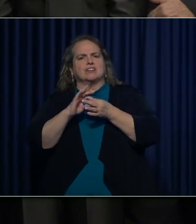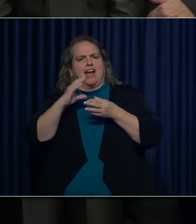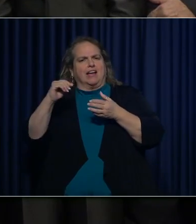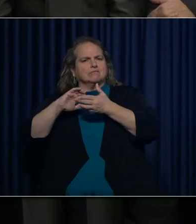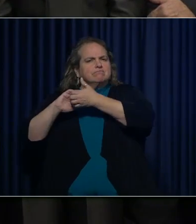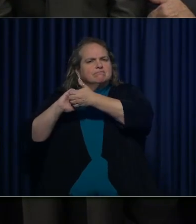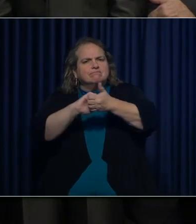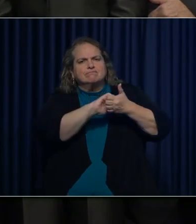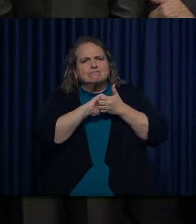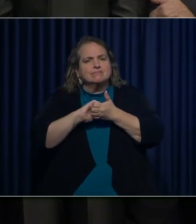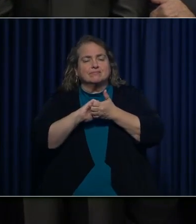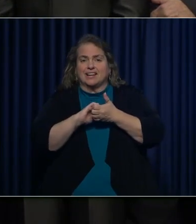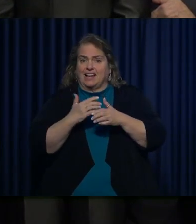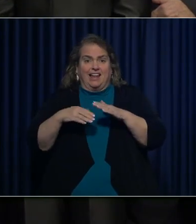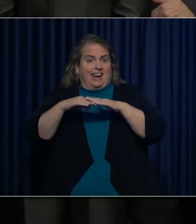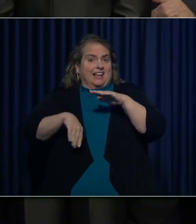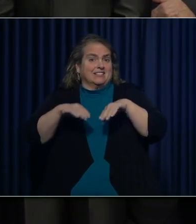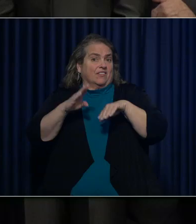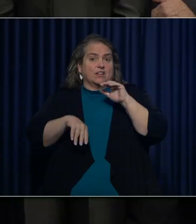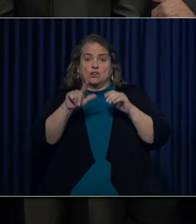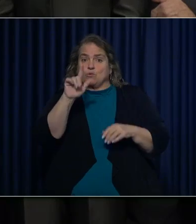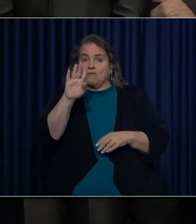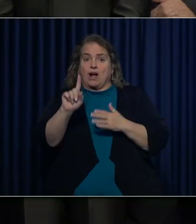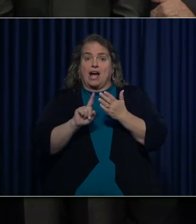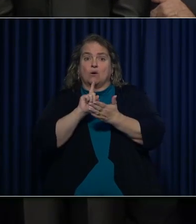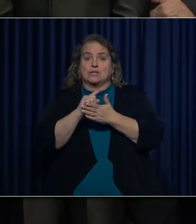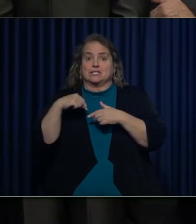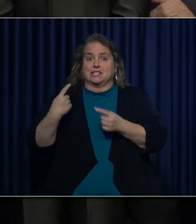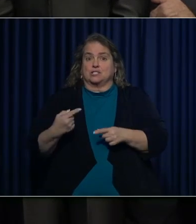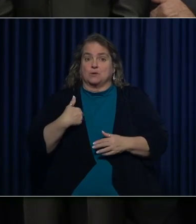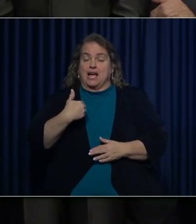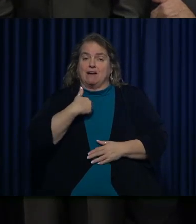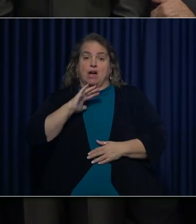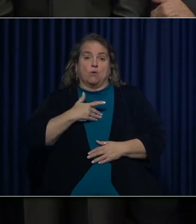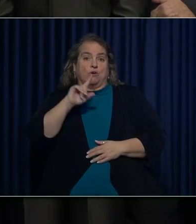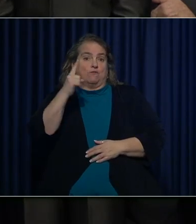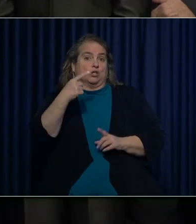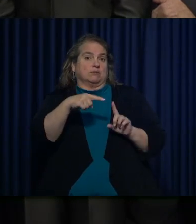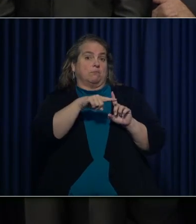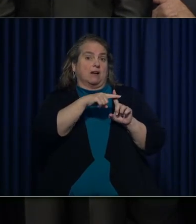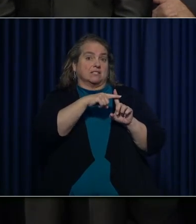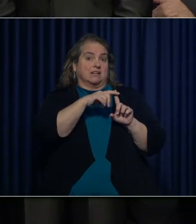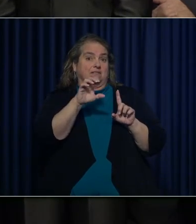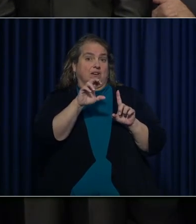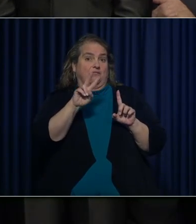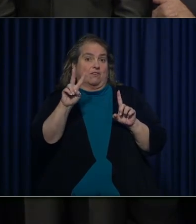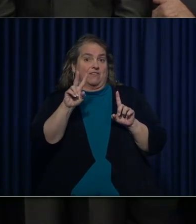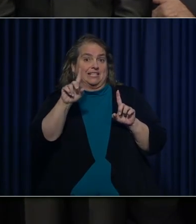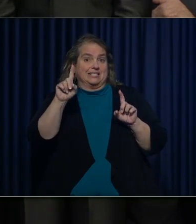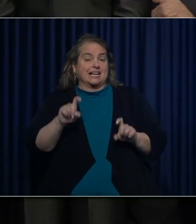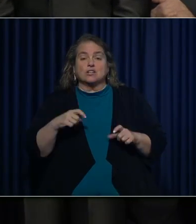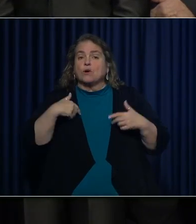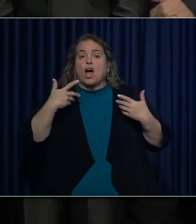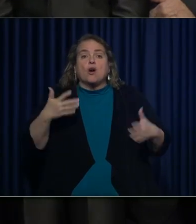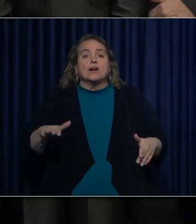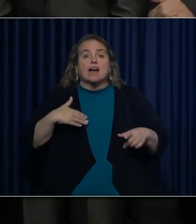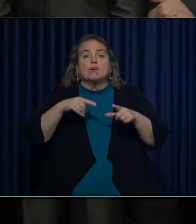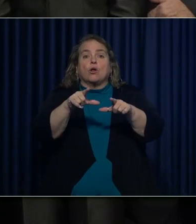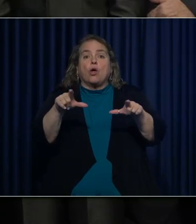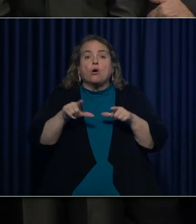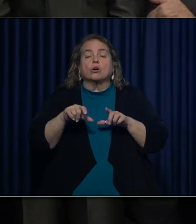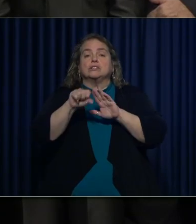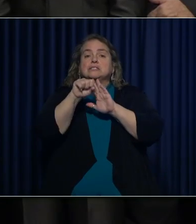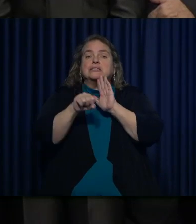than 24 hours since we had our first positive test, and we already have local and state leaders, our local